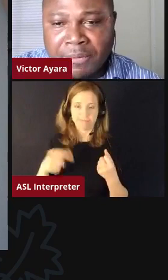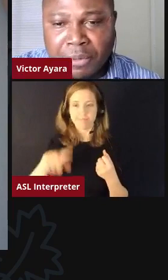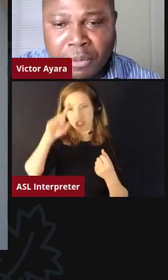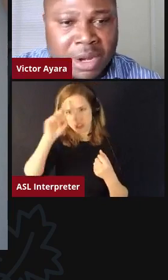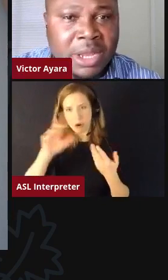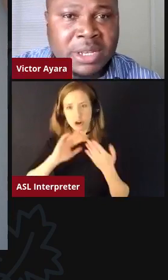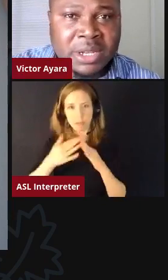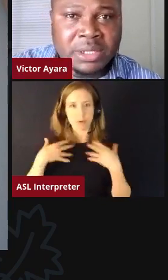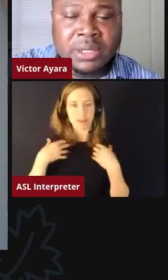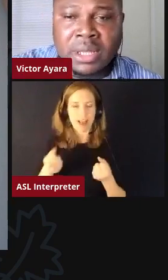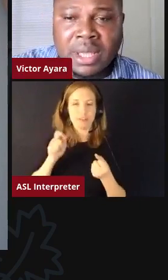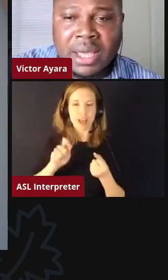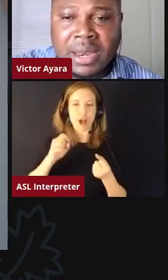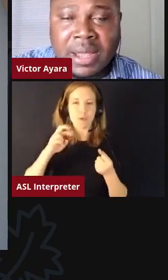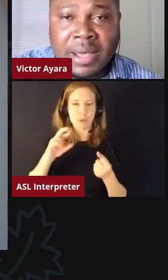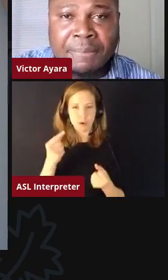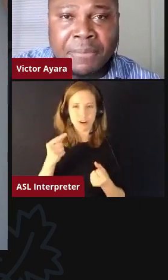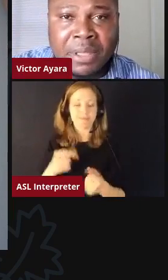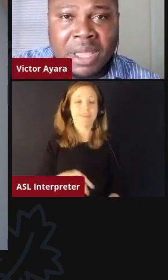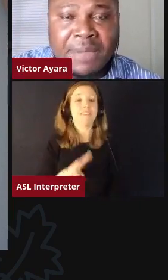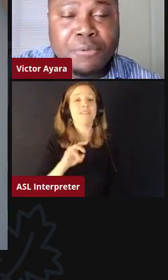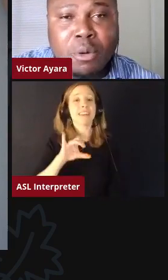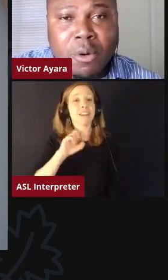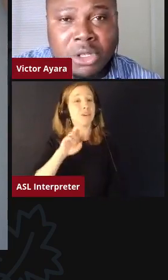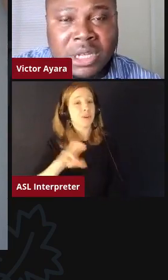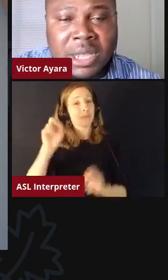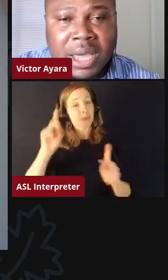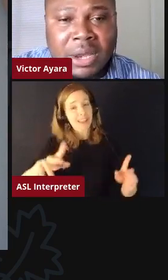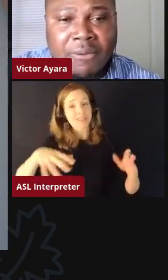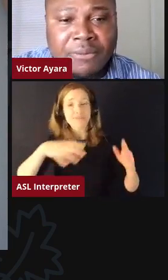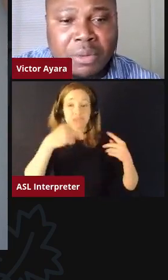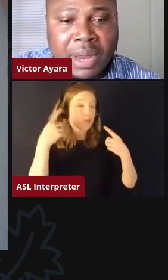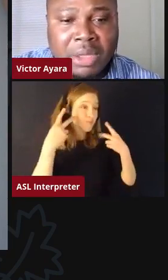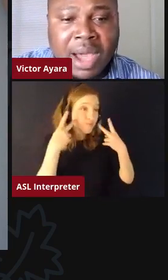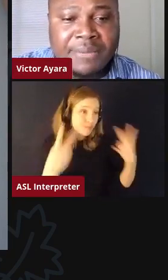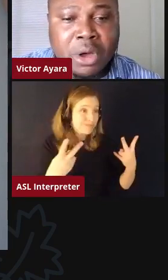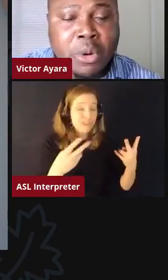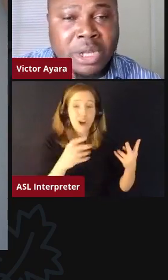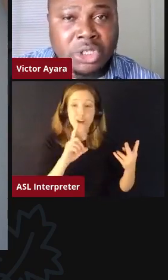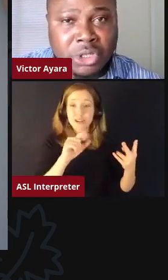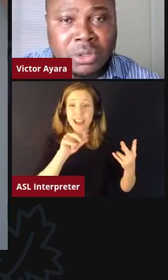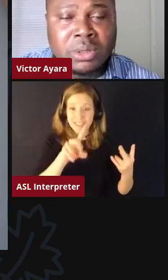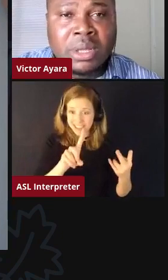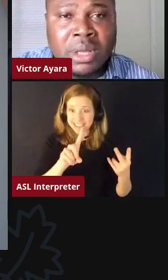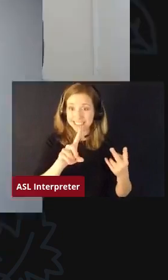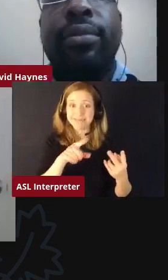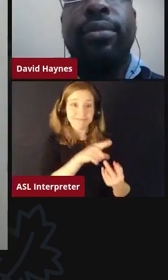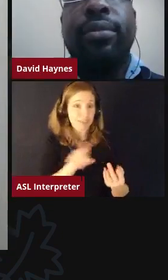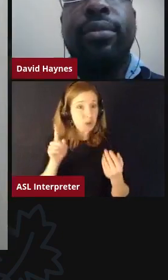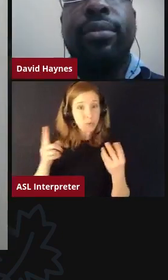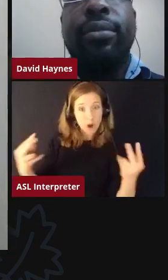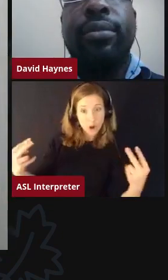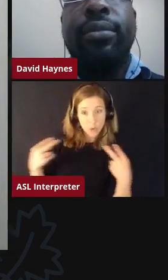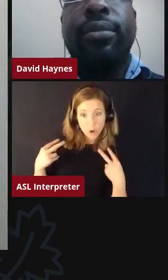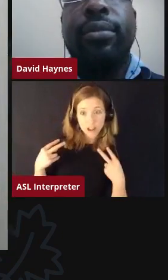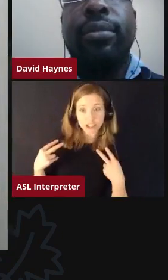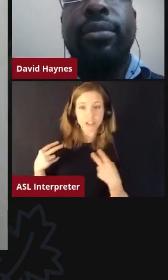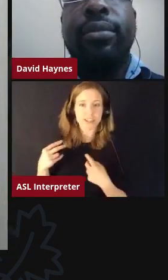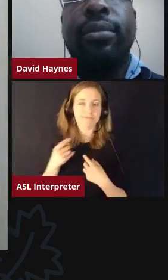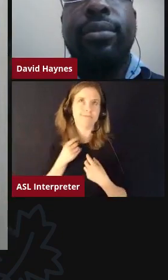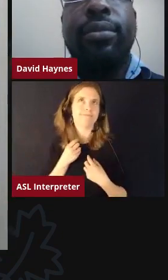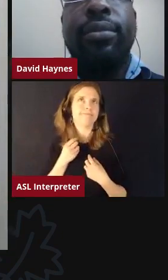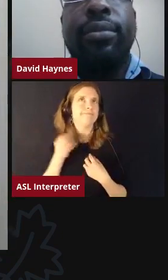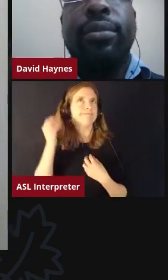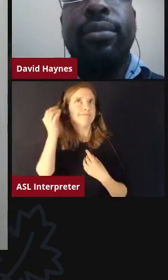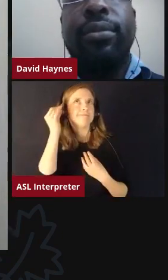part of what he does. And if you're watching and you feel like you have a question that you want to ask